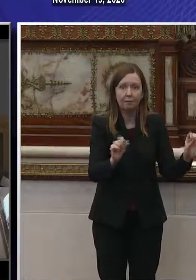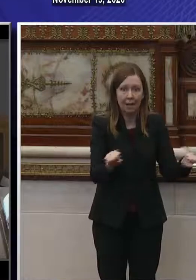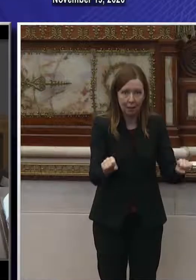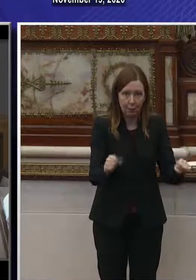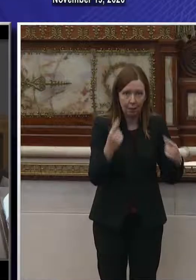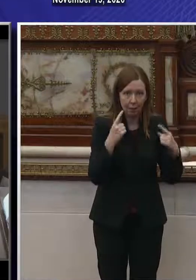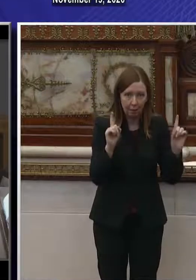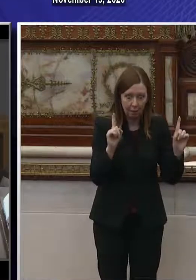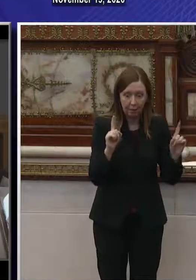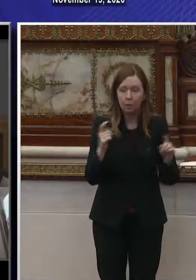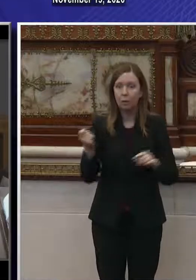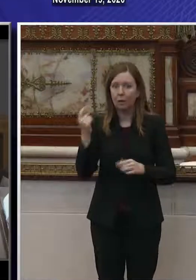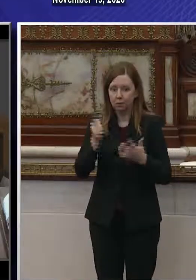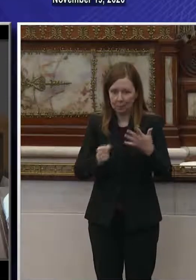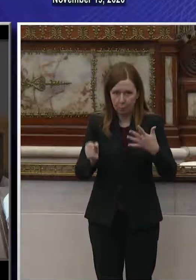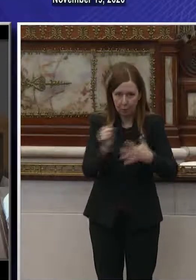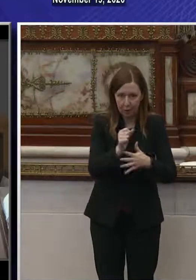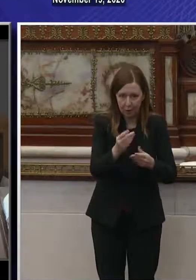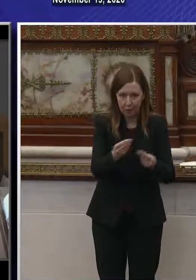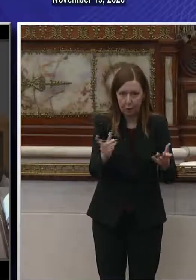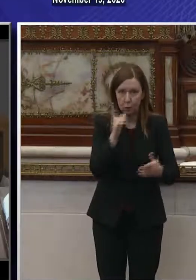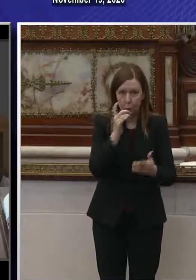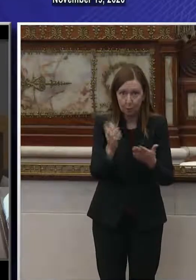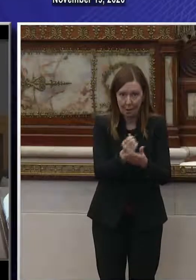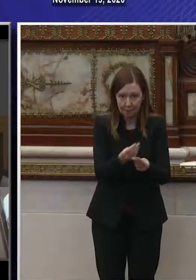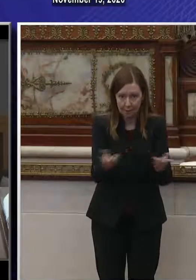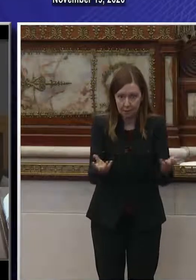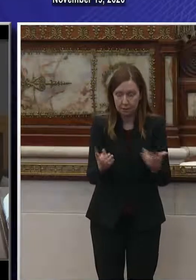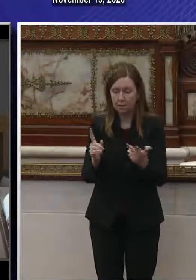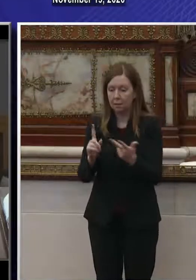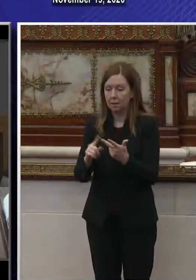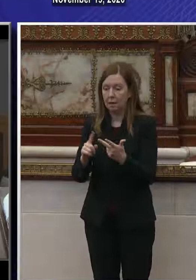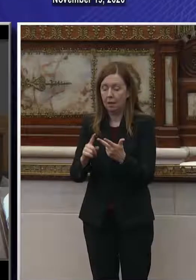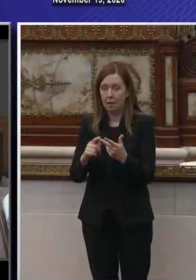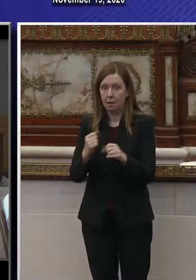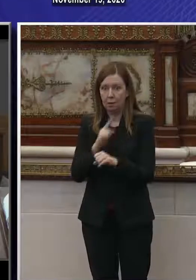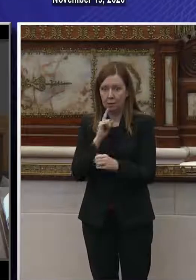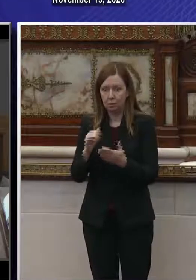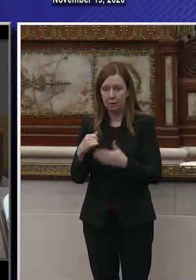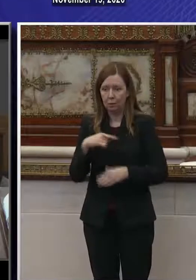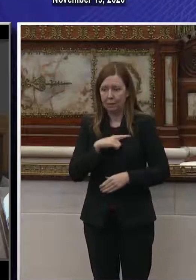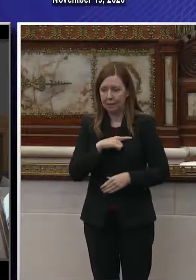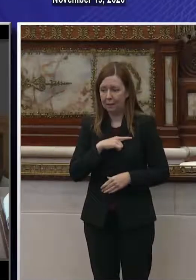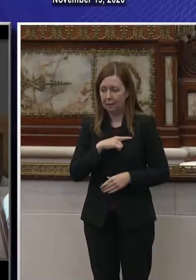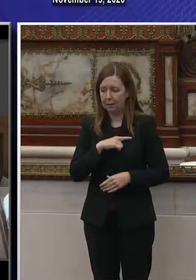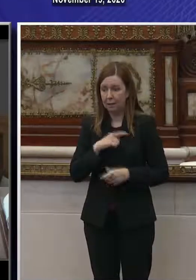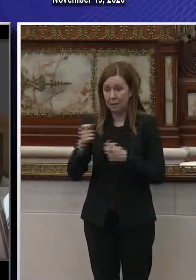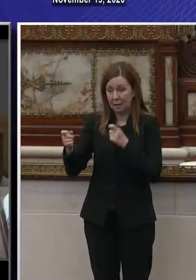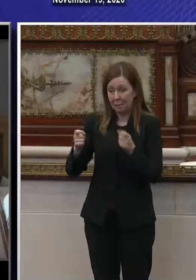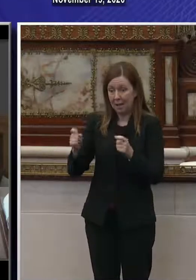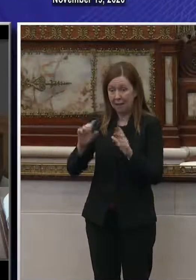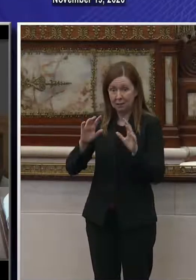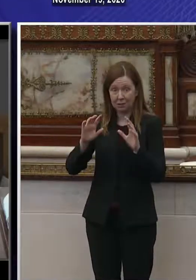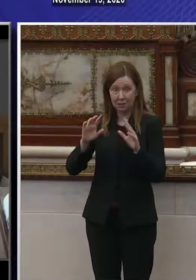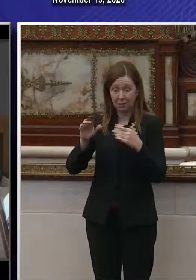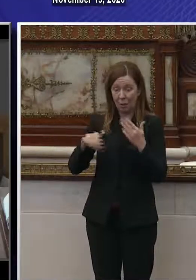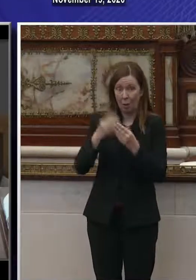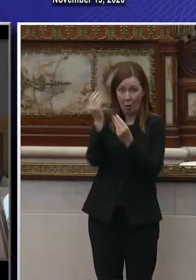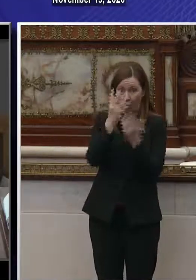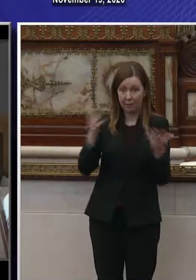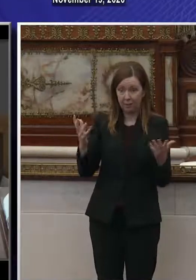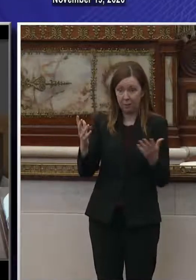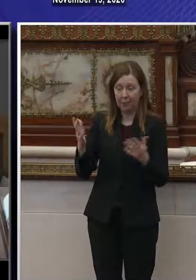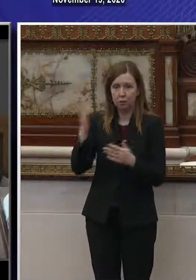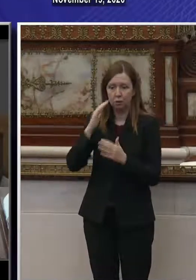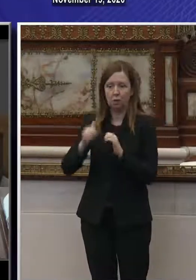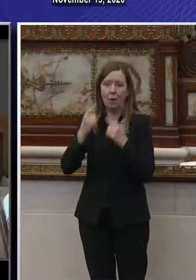the priorities that we need to give them, and that we're managing all the information at the back end to